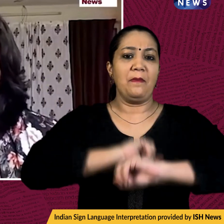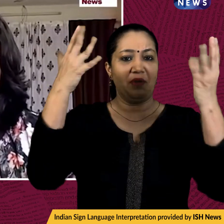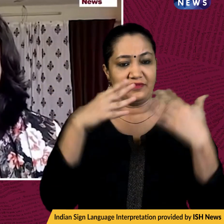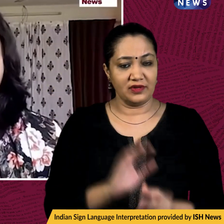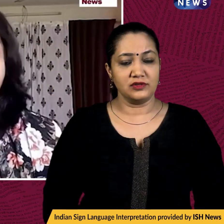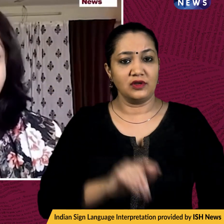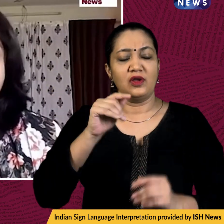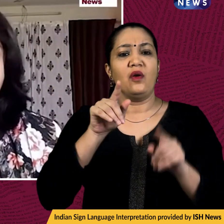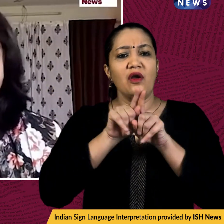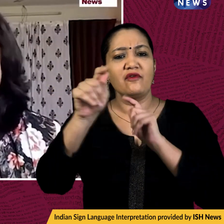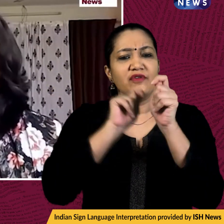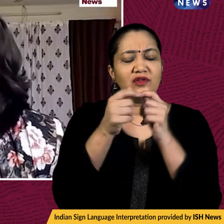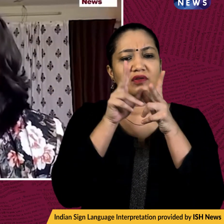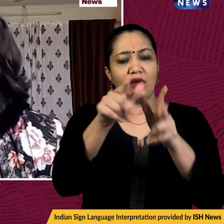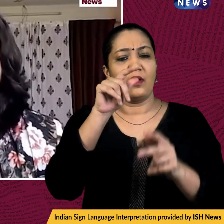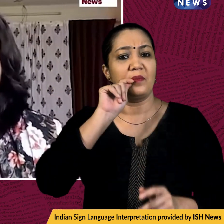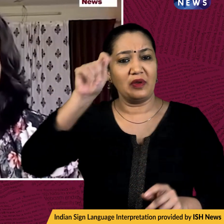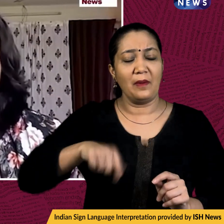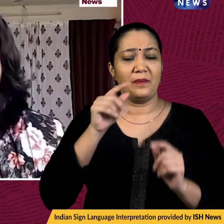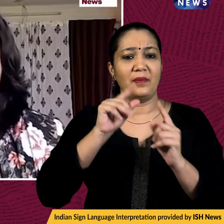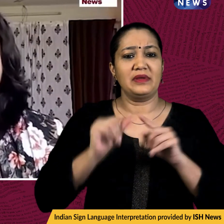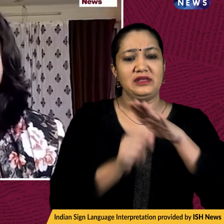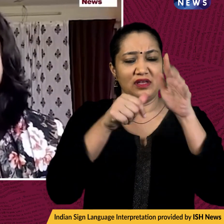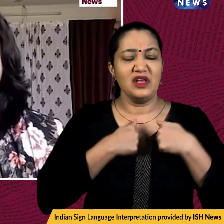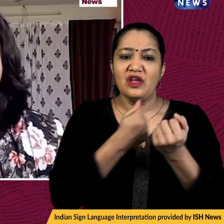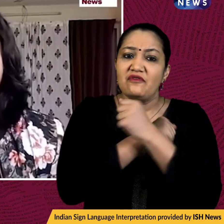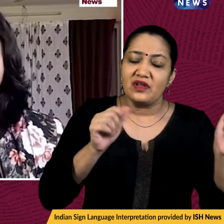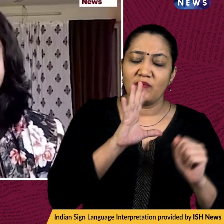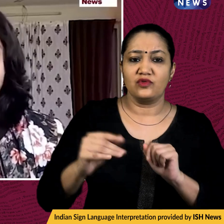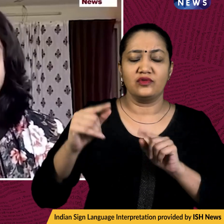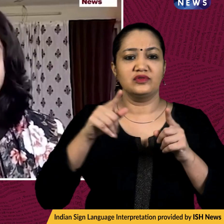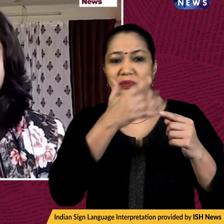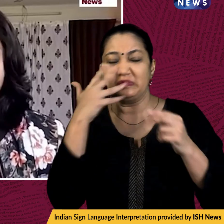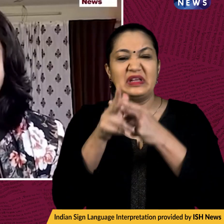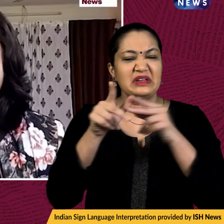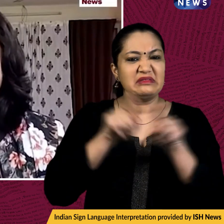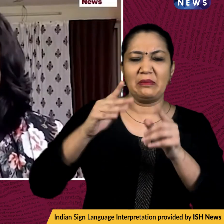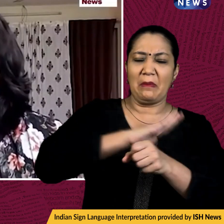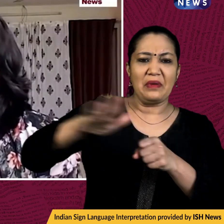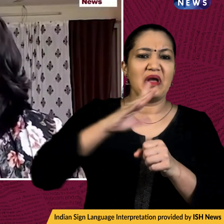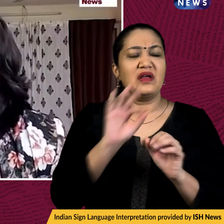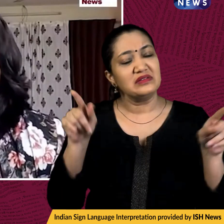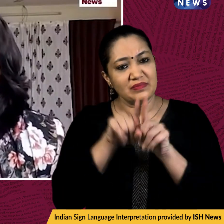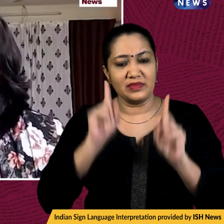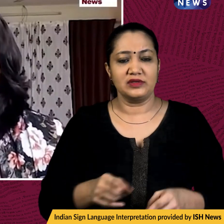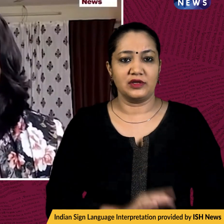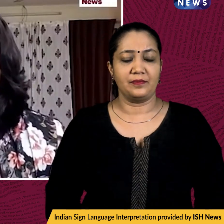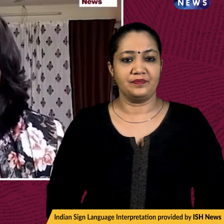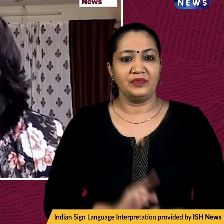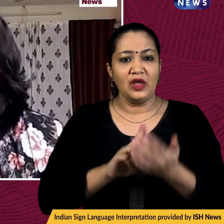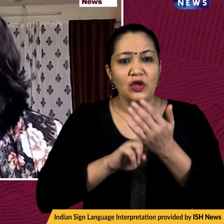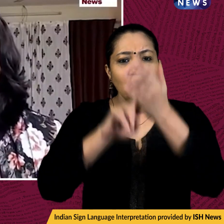address, Ukraine president has said, and I quote, this is the price of freedom. This is terror against Ukraine, end quote. In the meantime,